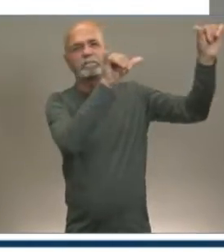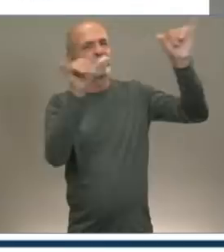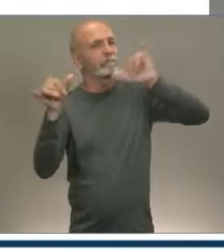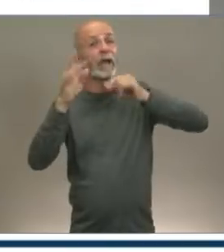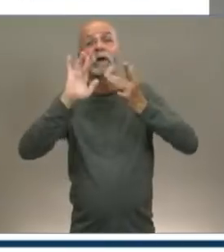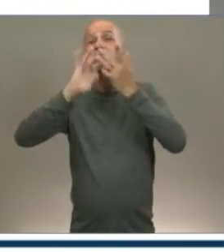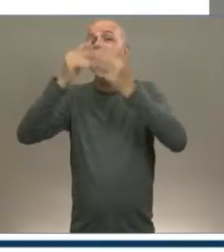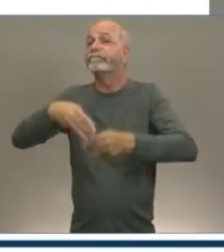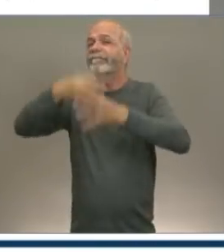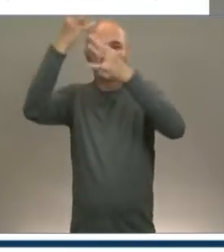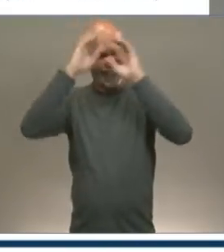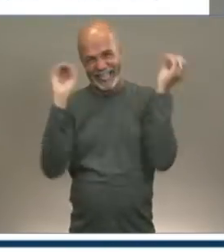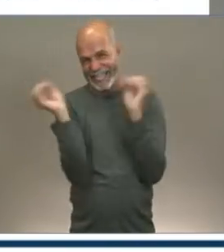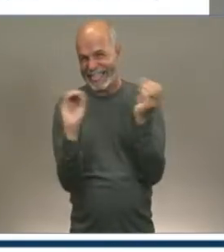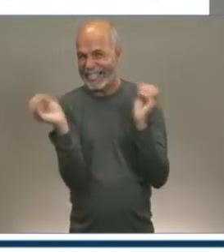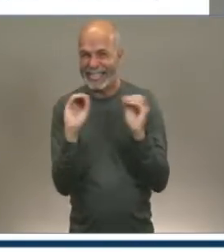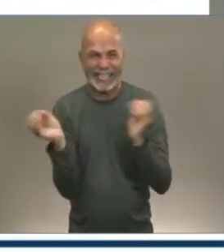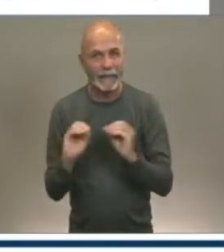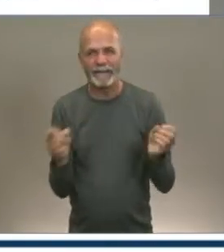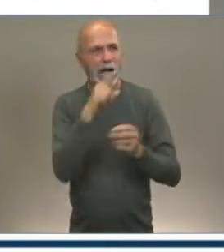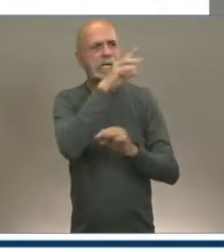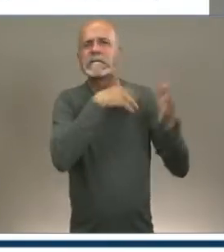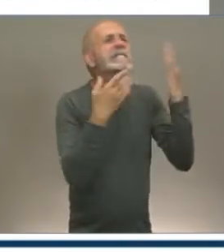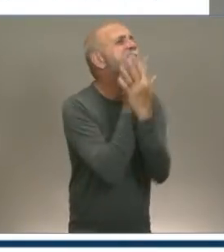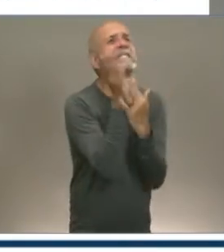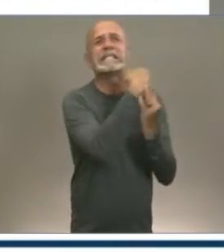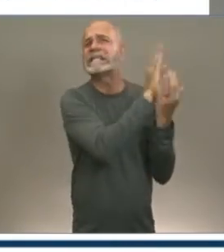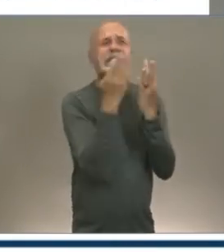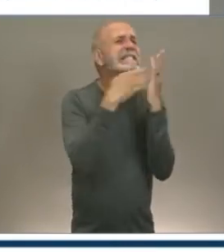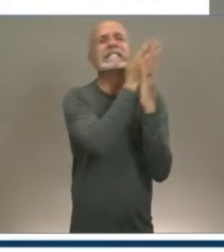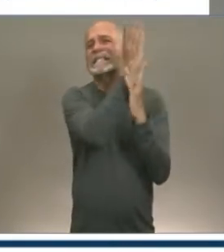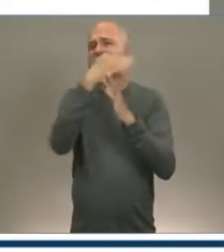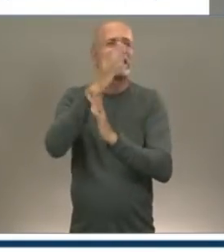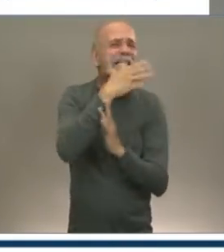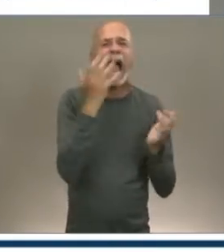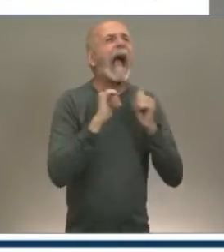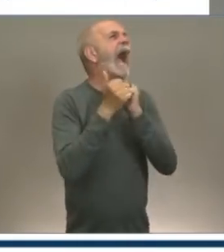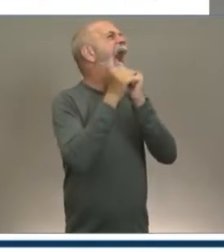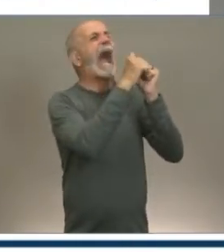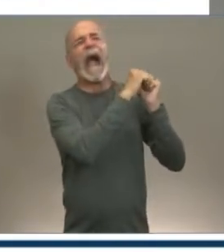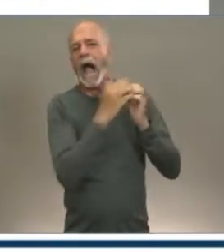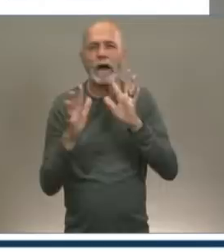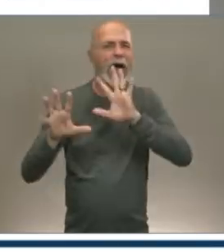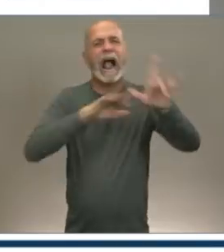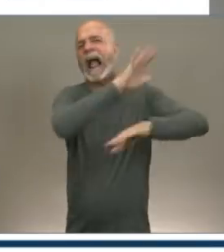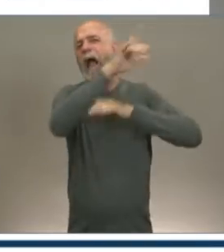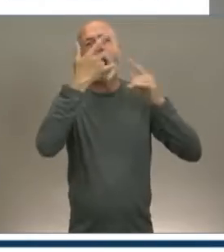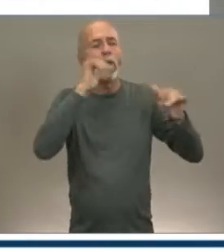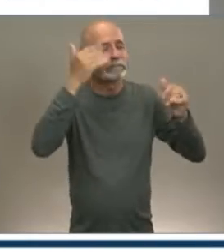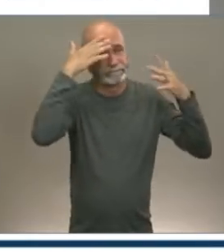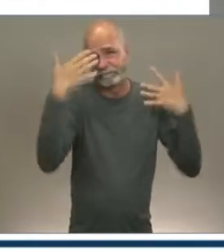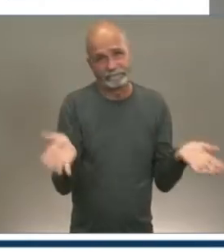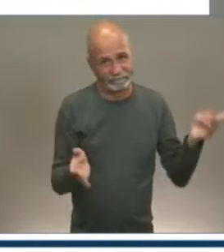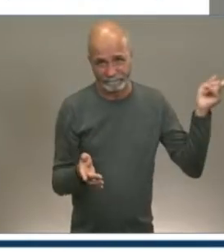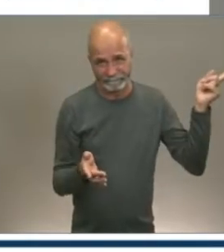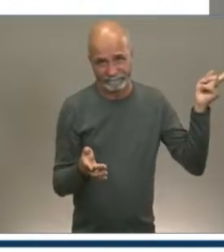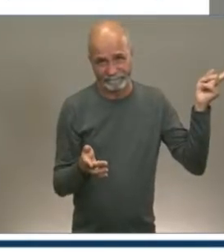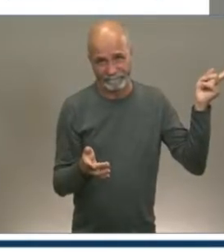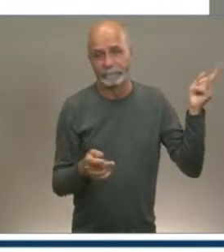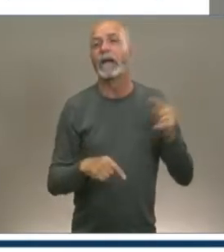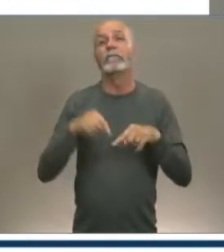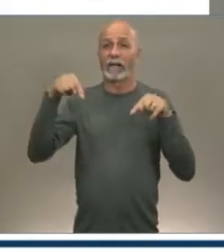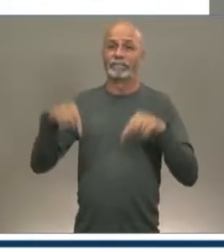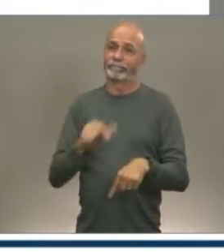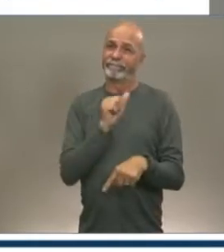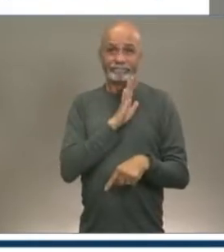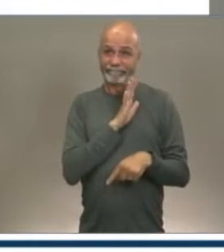that direct view of how their second dose program is rolling out. There has been